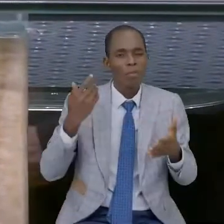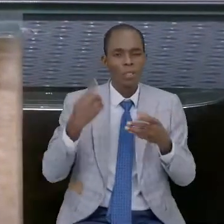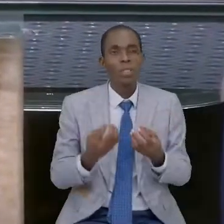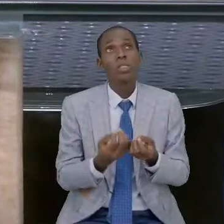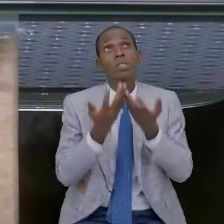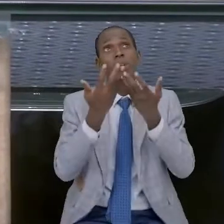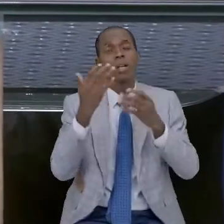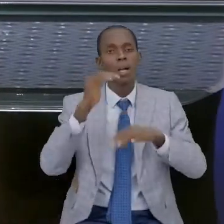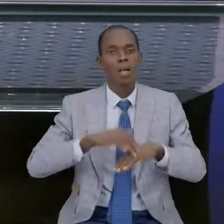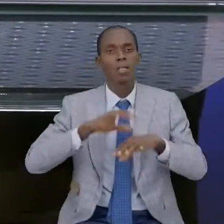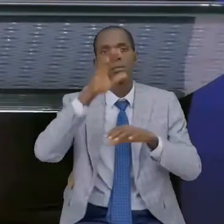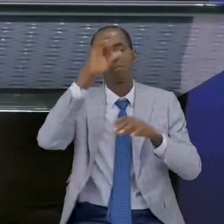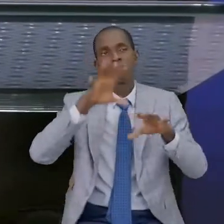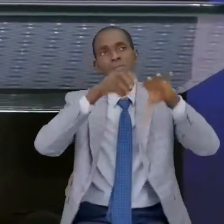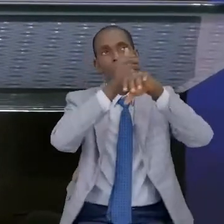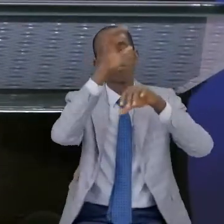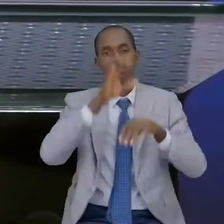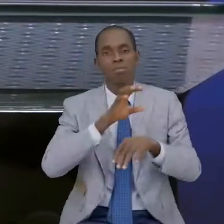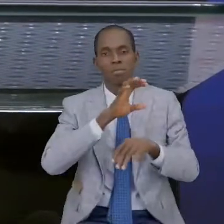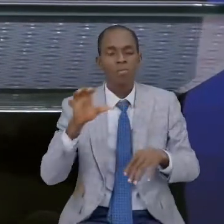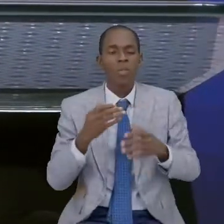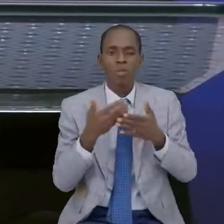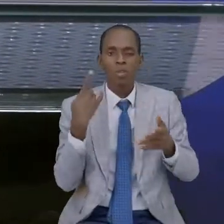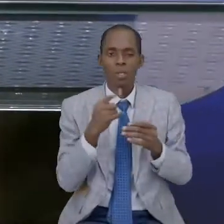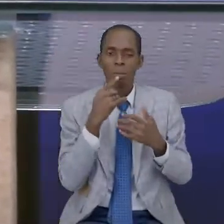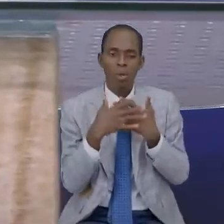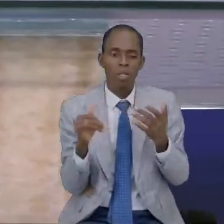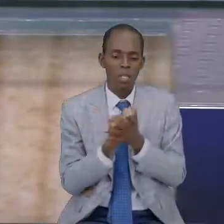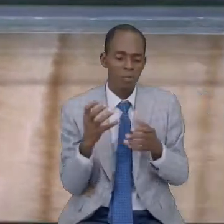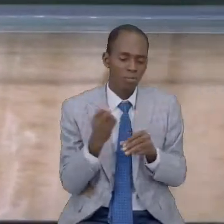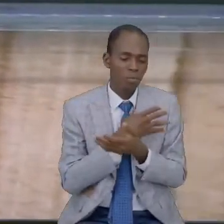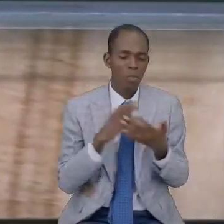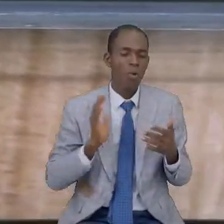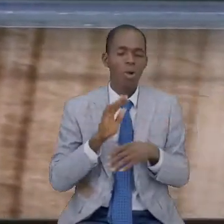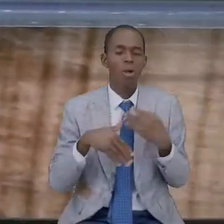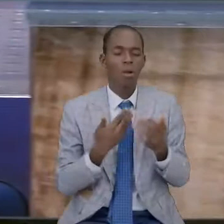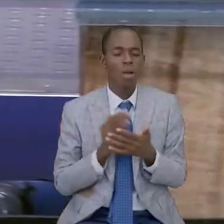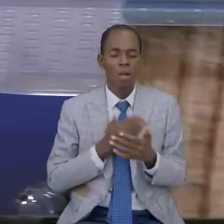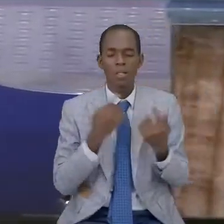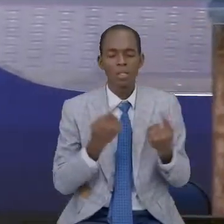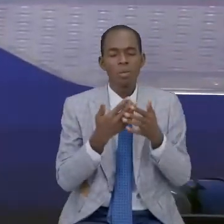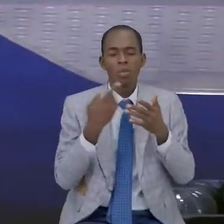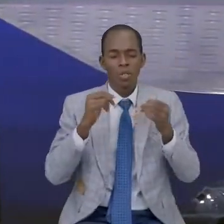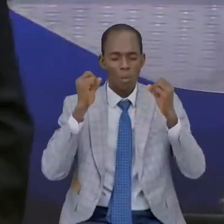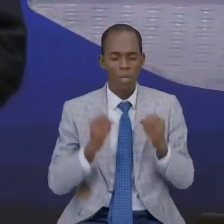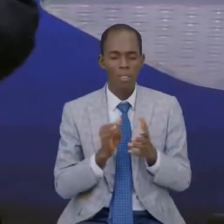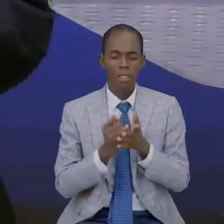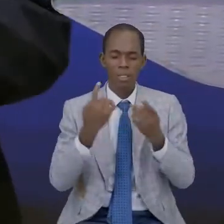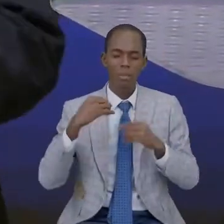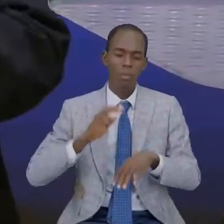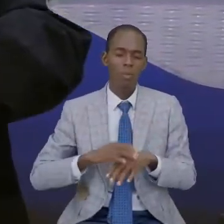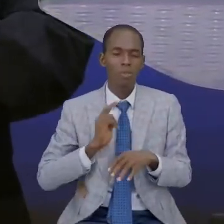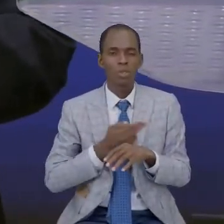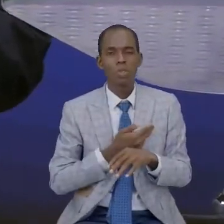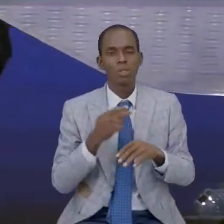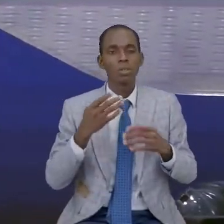at Calvary, before the blood that takes away all our sin, before the power of the cross that came into our lives